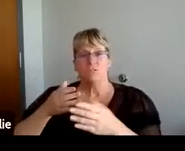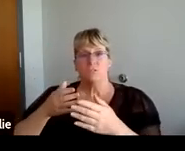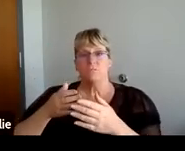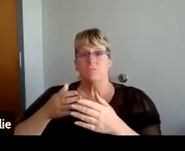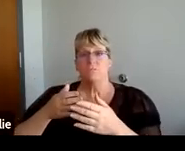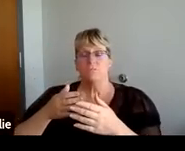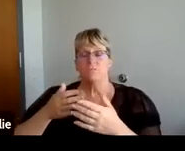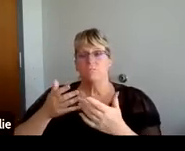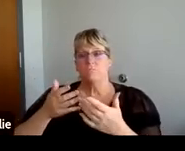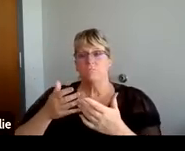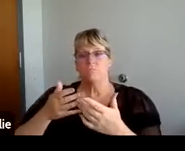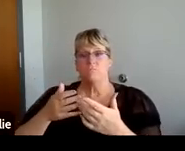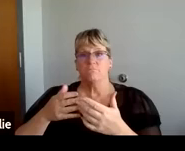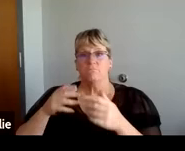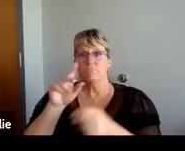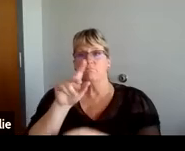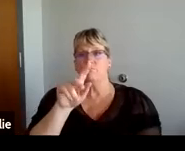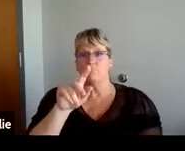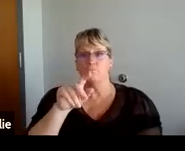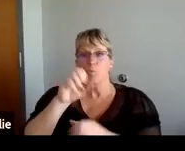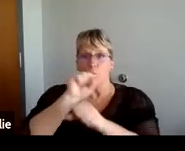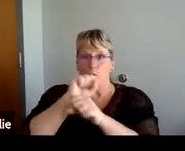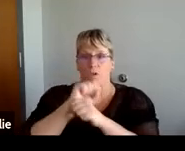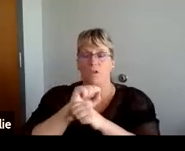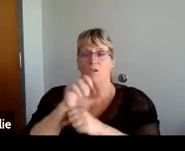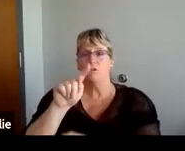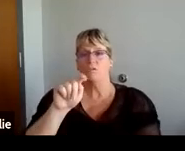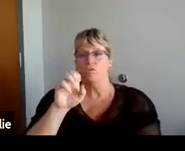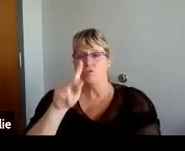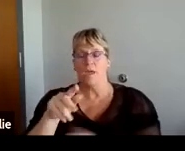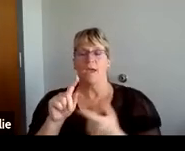may have a specialized learning track. We may have